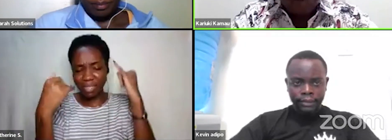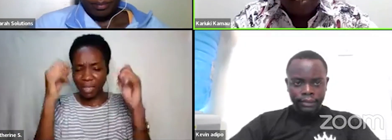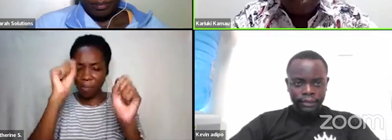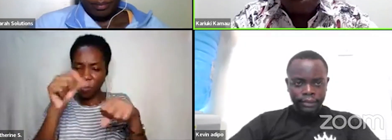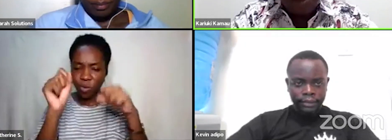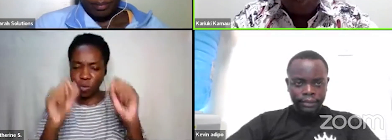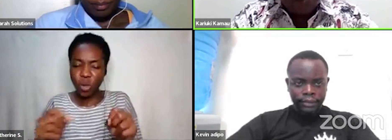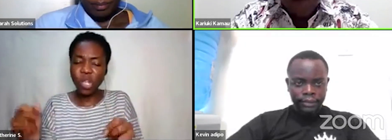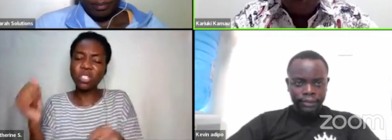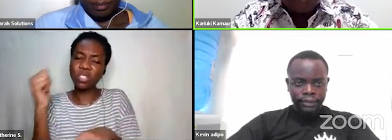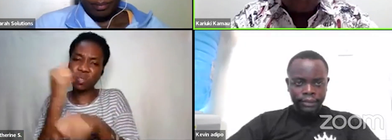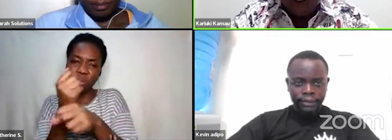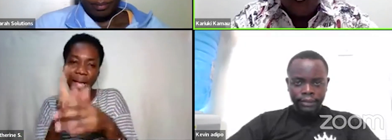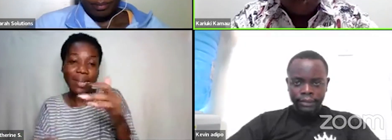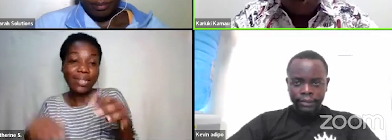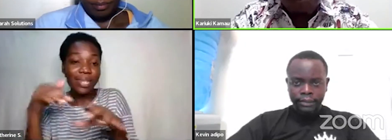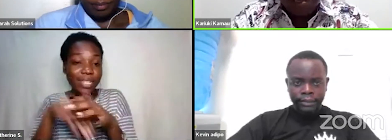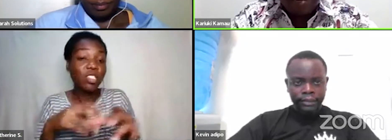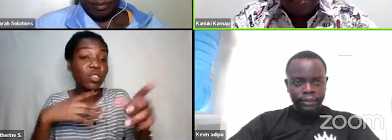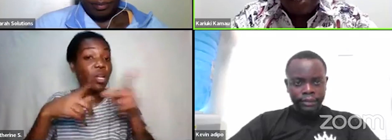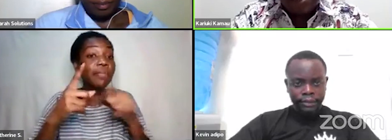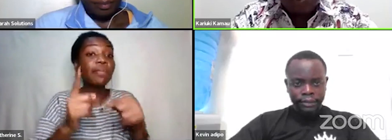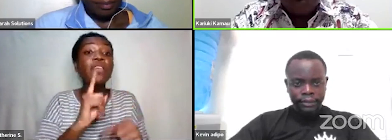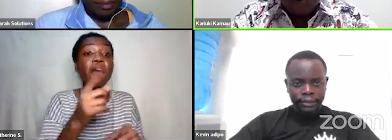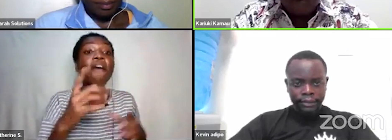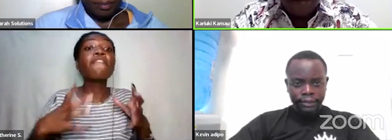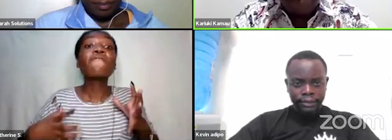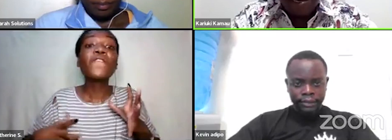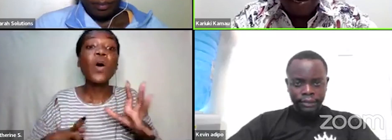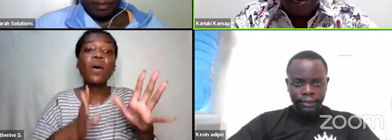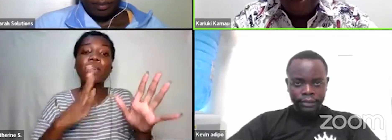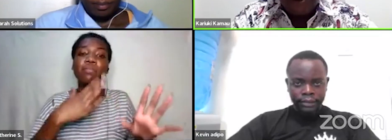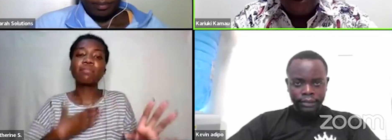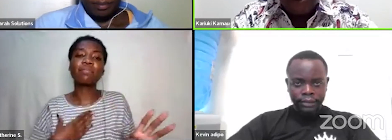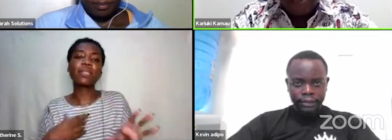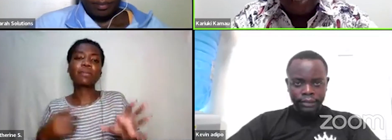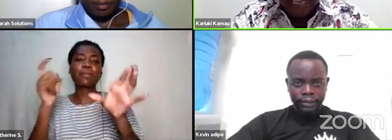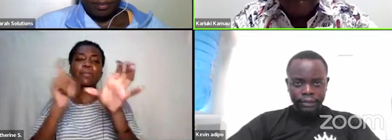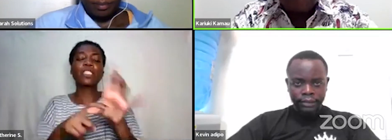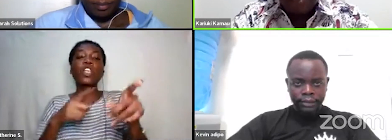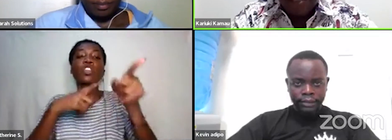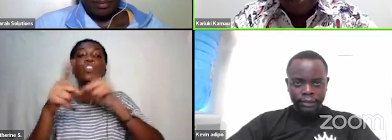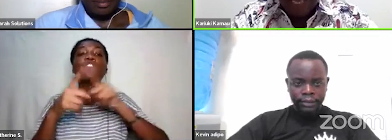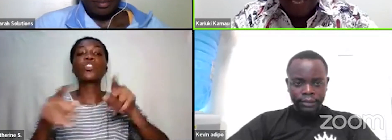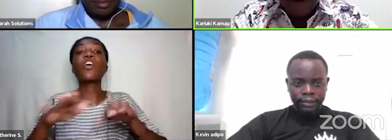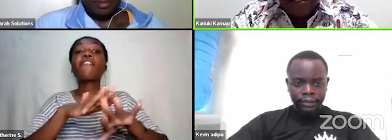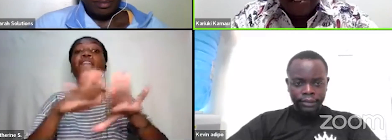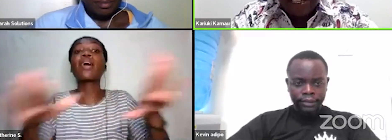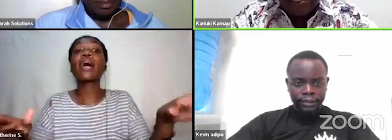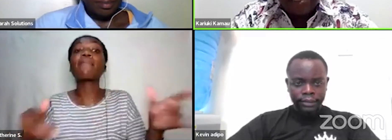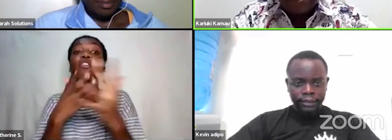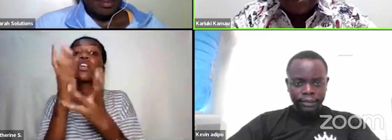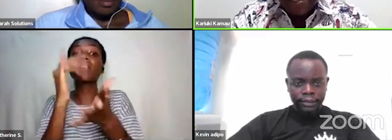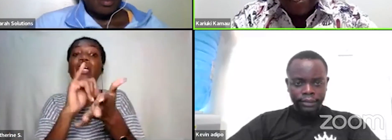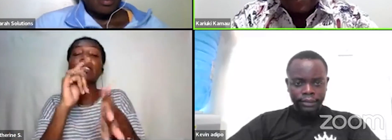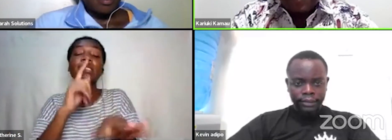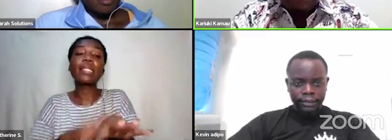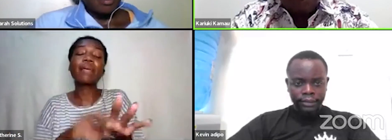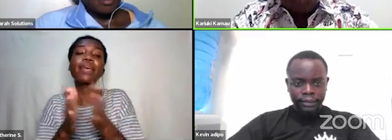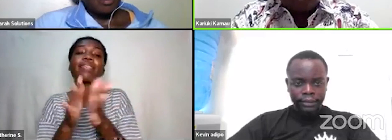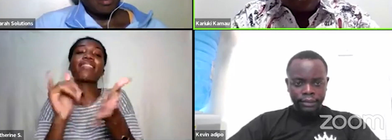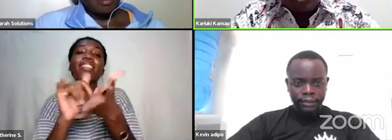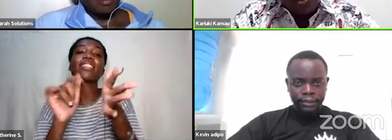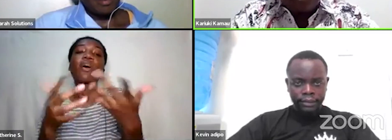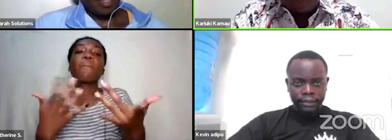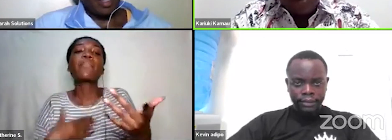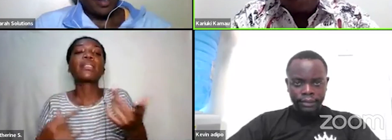in tourism. So I was forced to birth my tour firm through that time. That's how I started. And